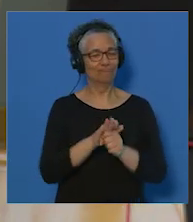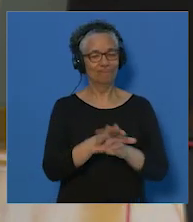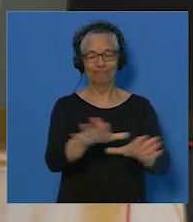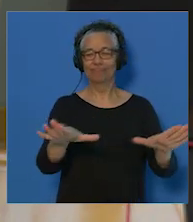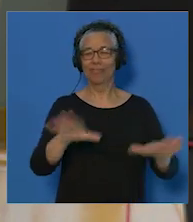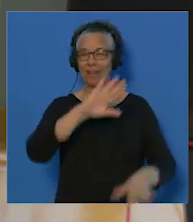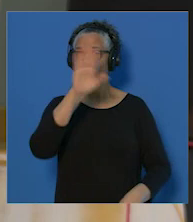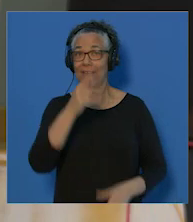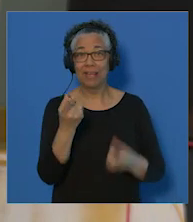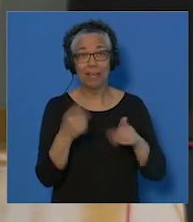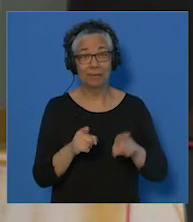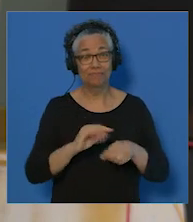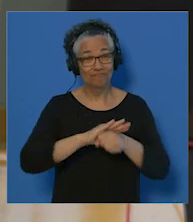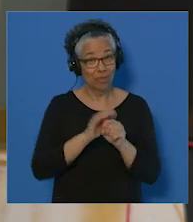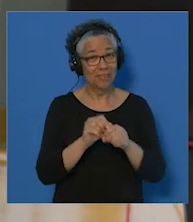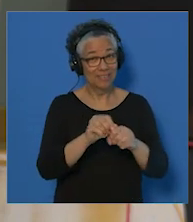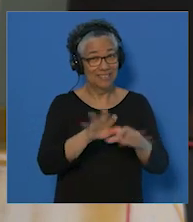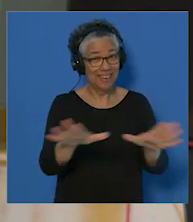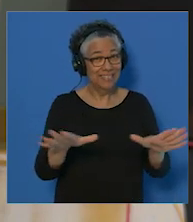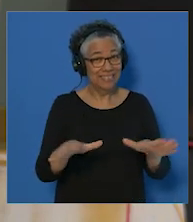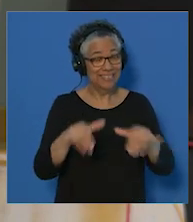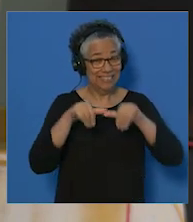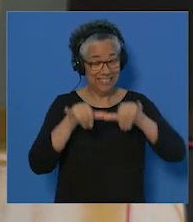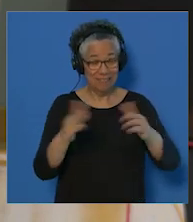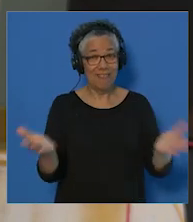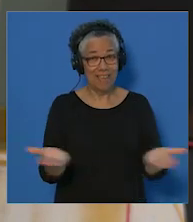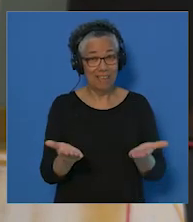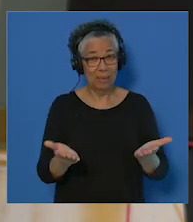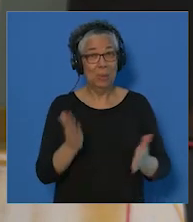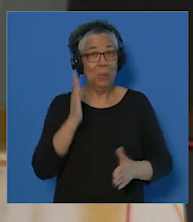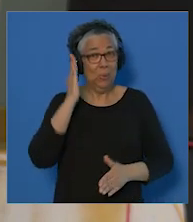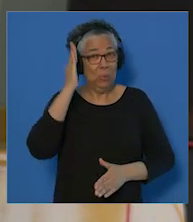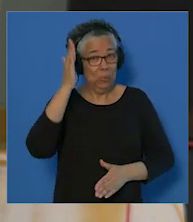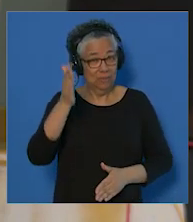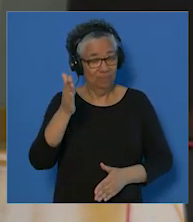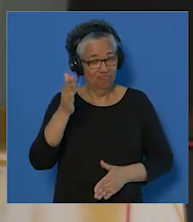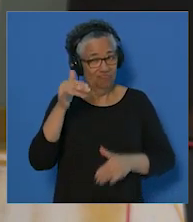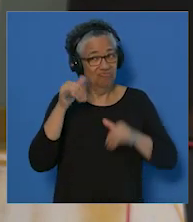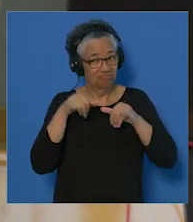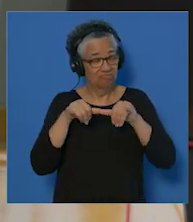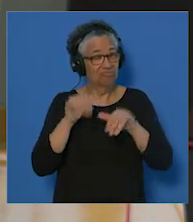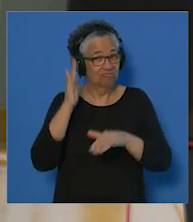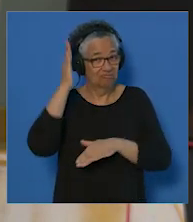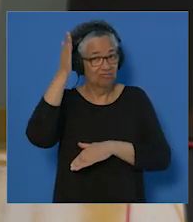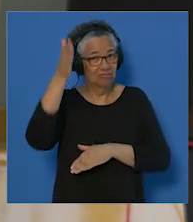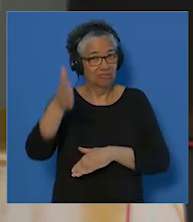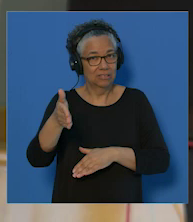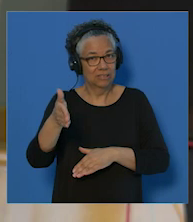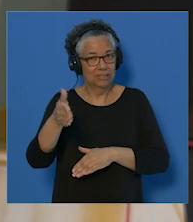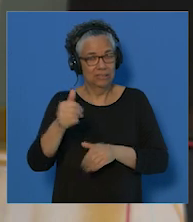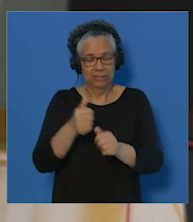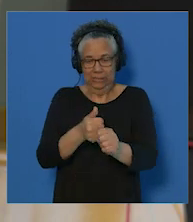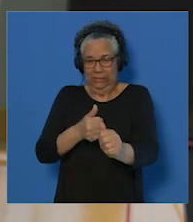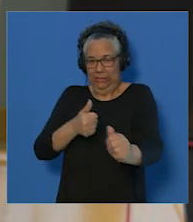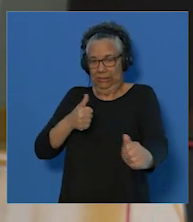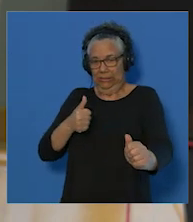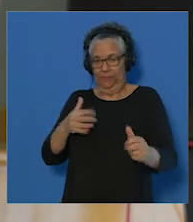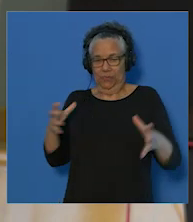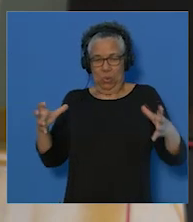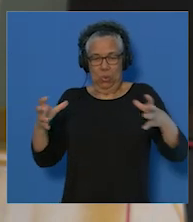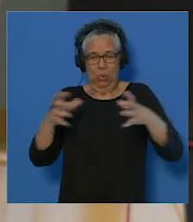exist. COVID-19 is still with us and will be with us for the foreseeable future. So avoid gatherings, avoid